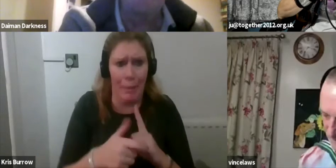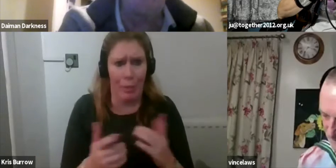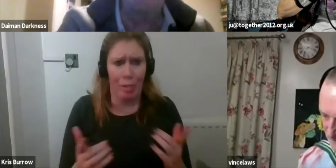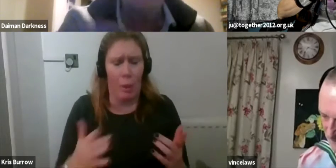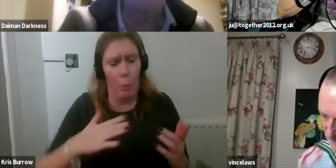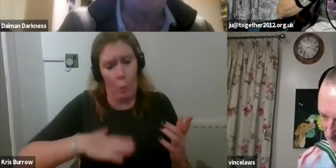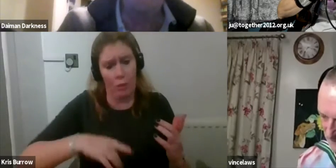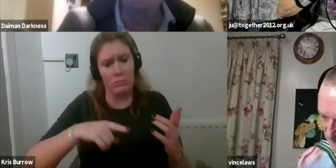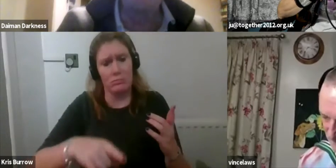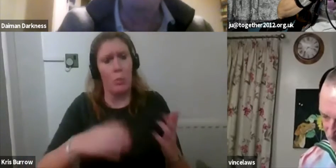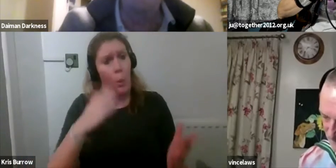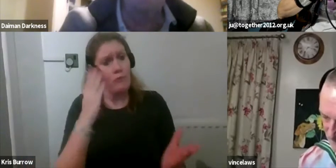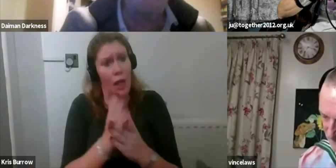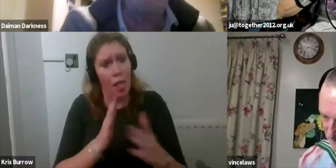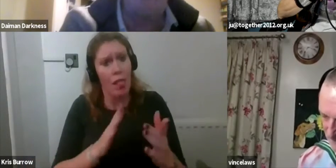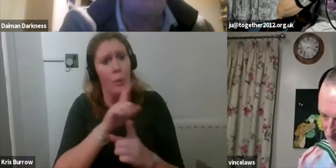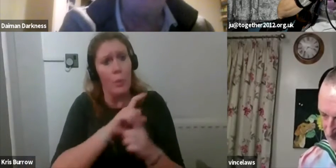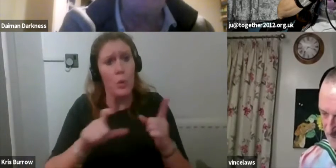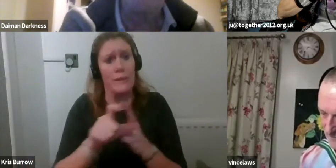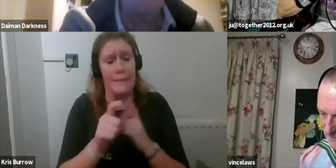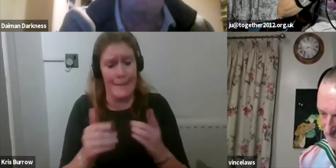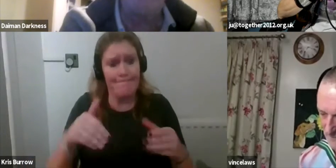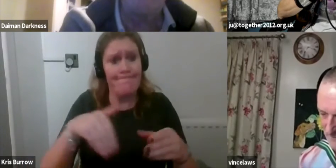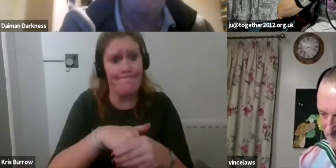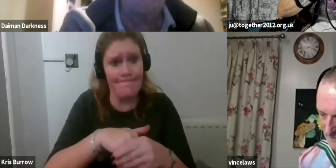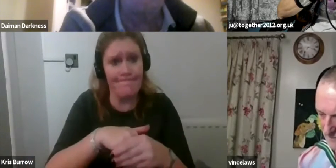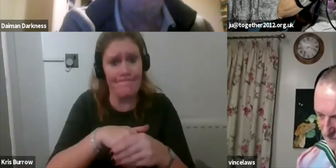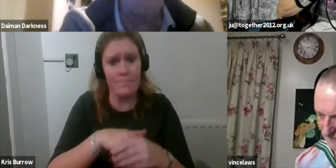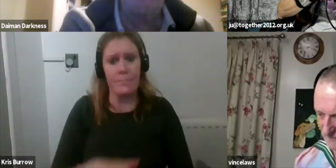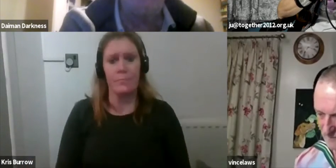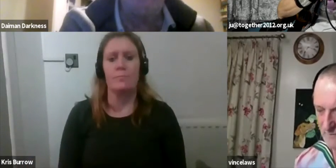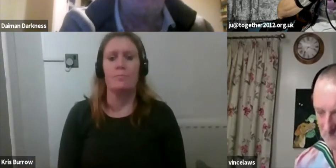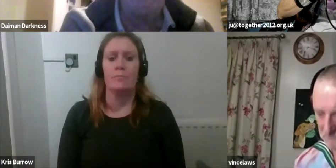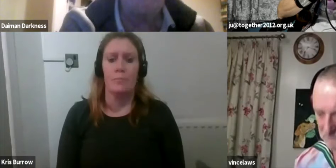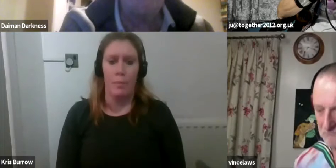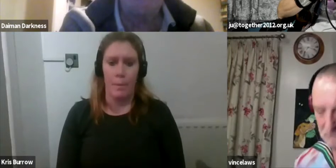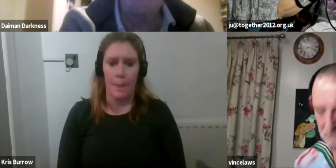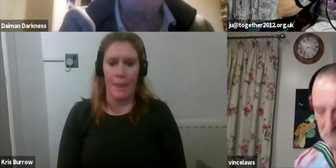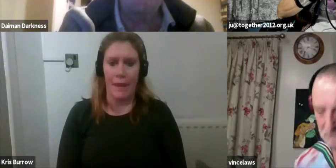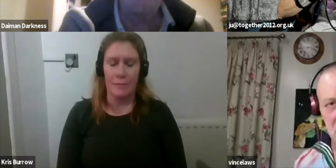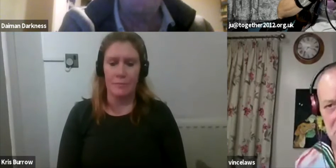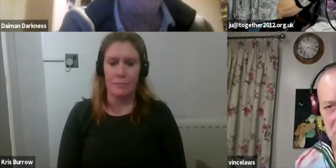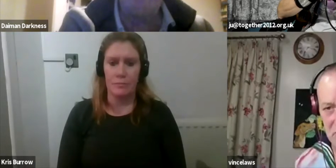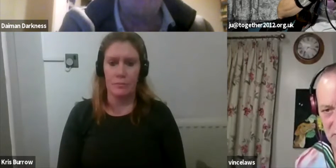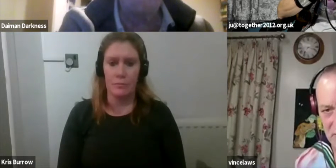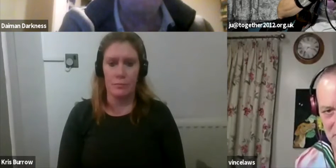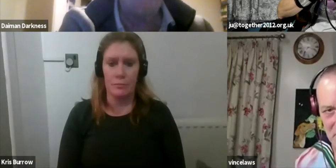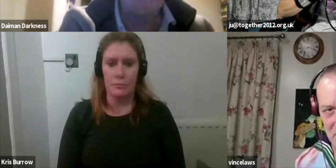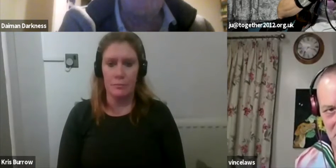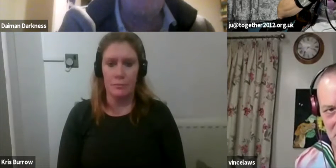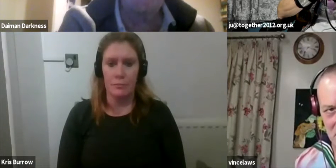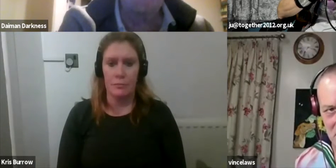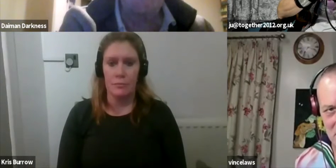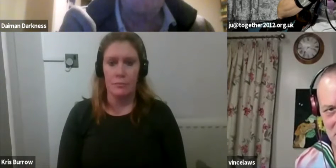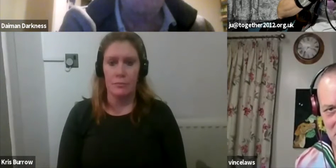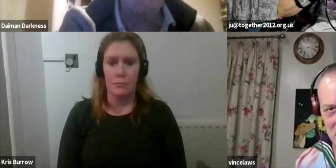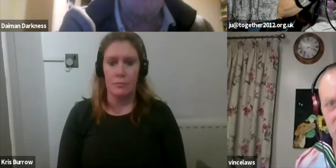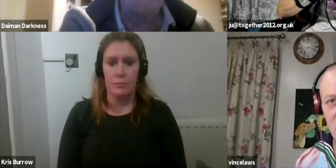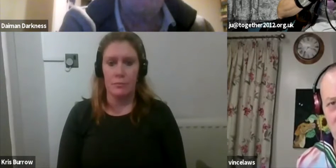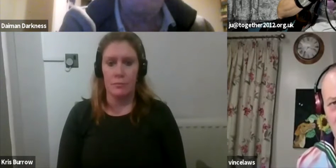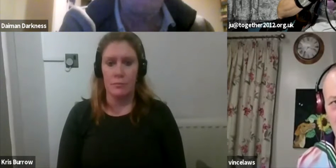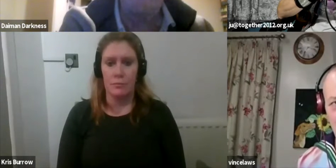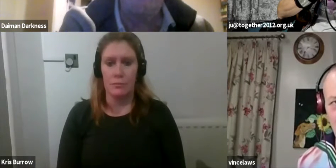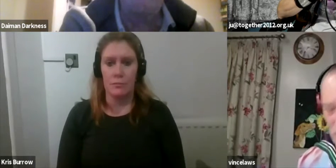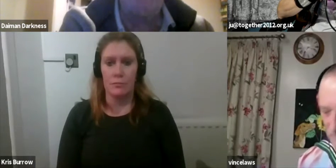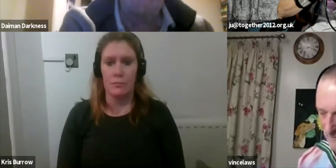disabled, regardless of whether the part required them to be or not. So in the end, we